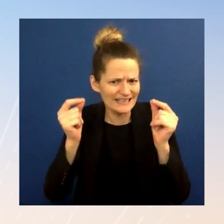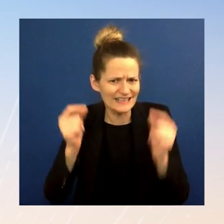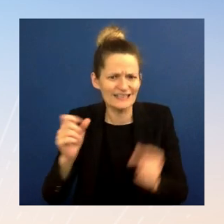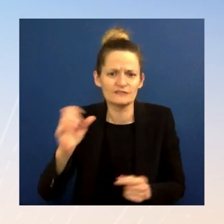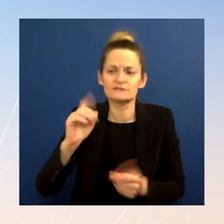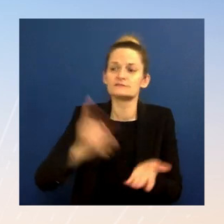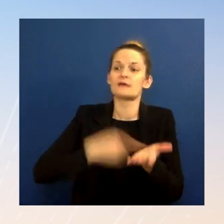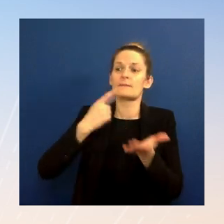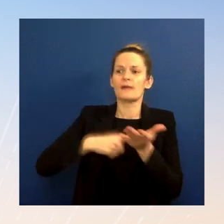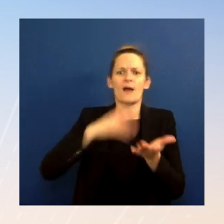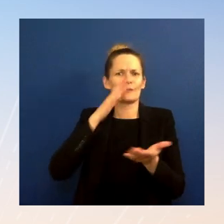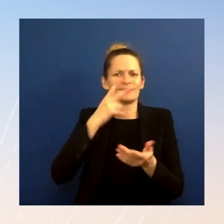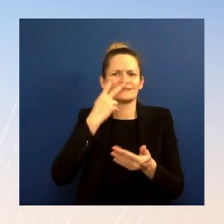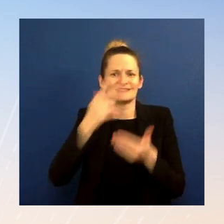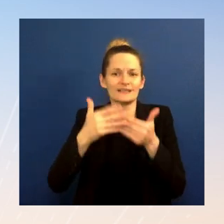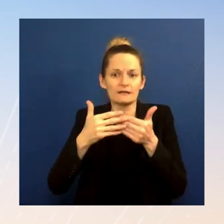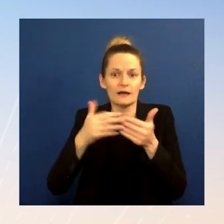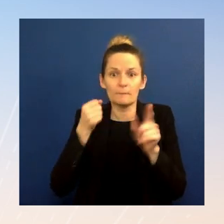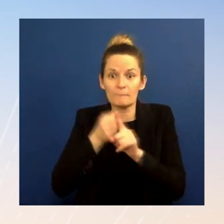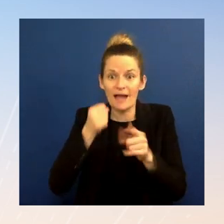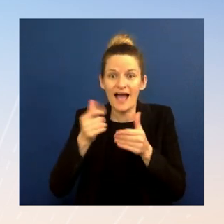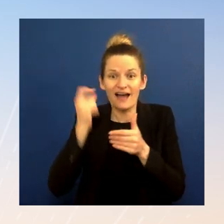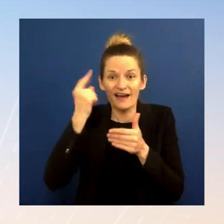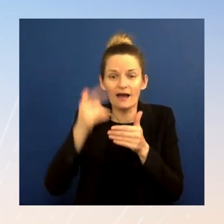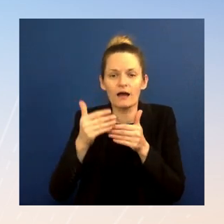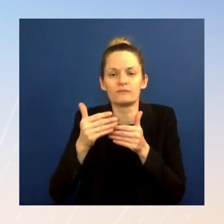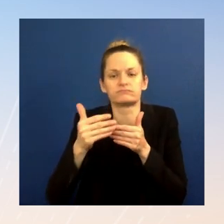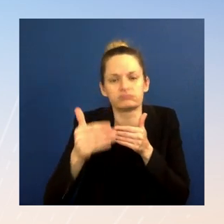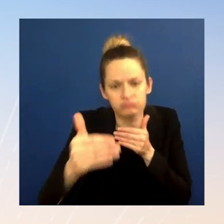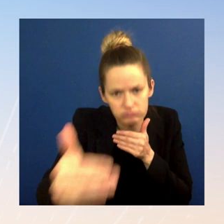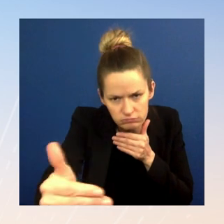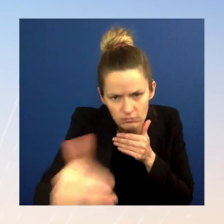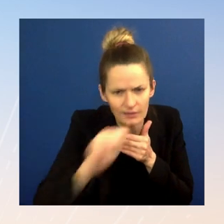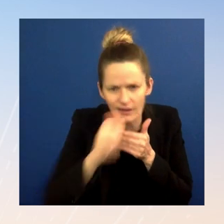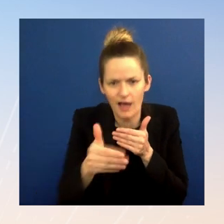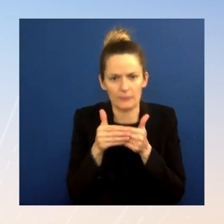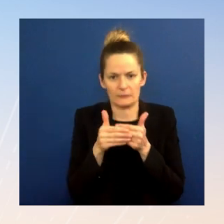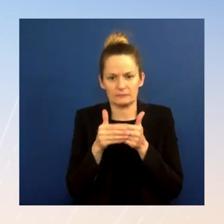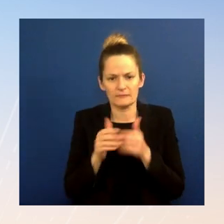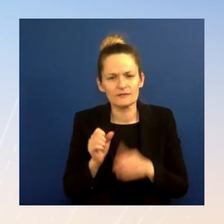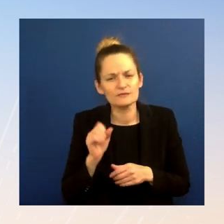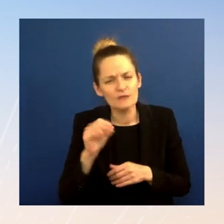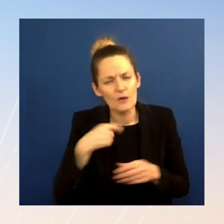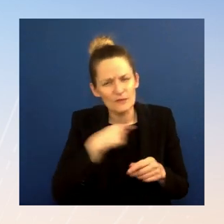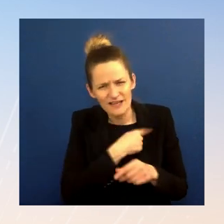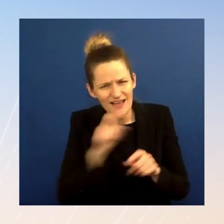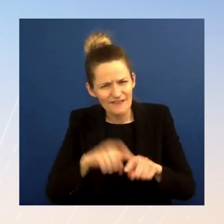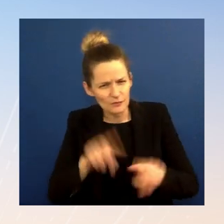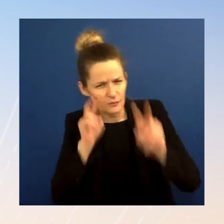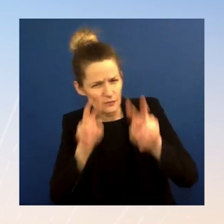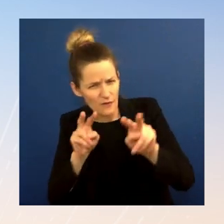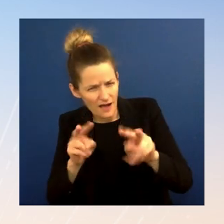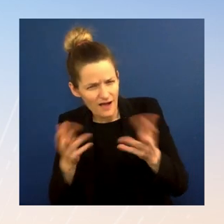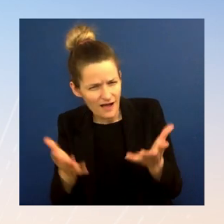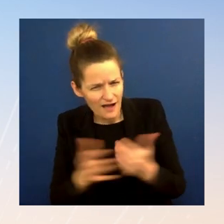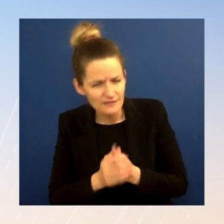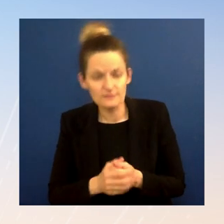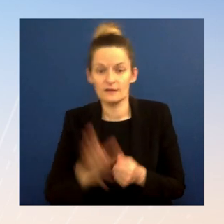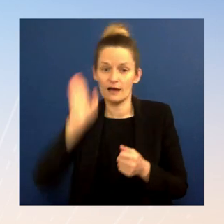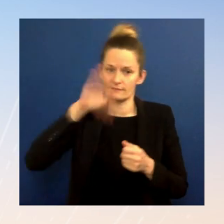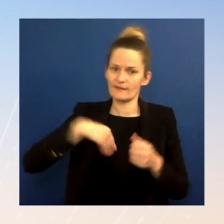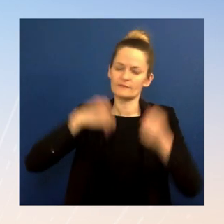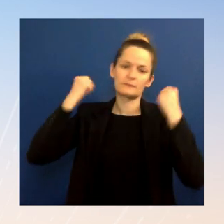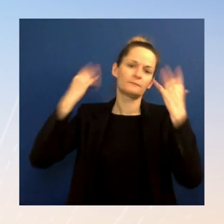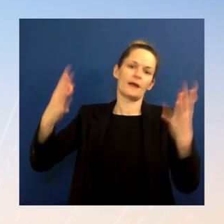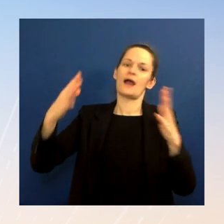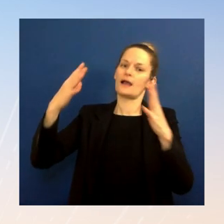closely. Again, I expect this to be a wide-ranging conversation tomorrow, and we'll have more to read out once it's concluded. So just to follow up on the president